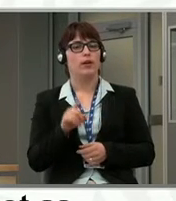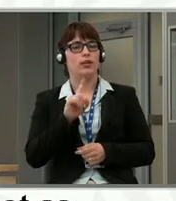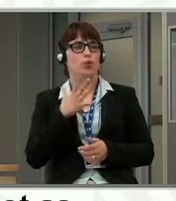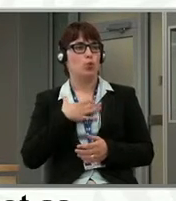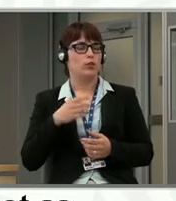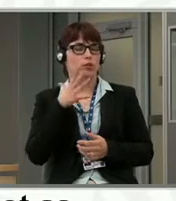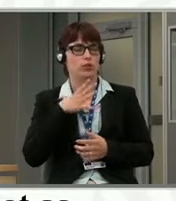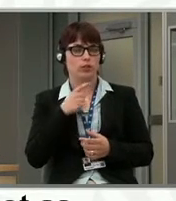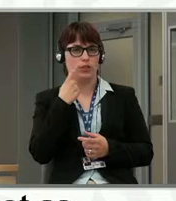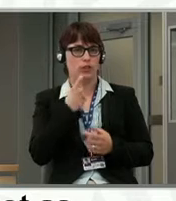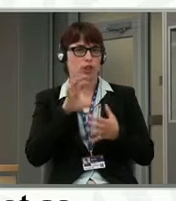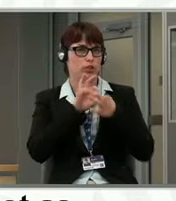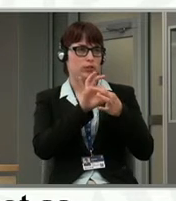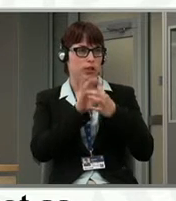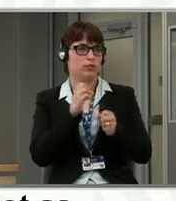To